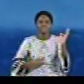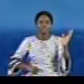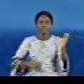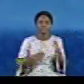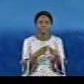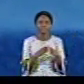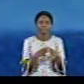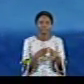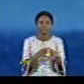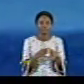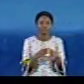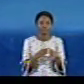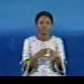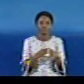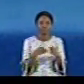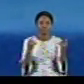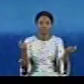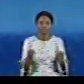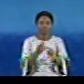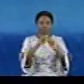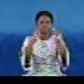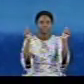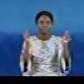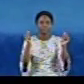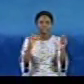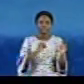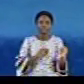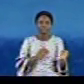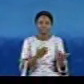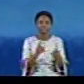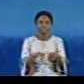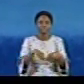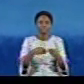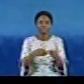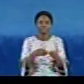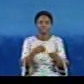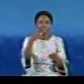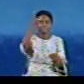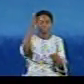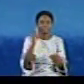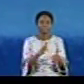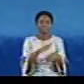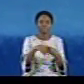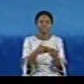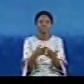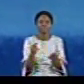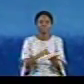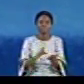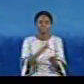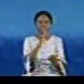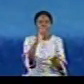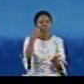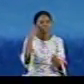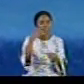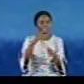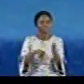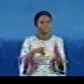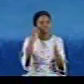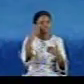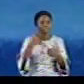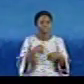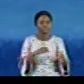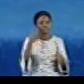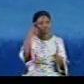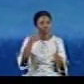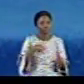hallelujah i want to give god all the glory for what he's done for me this night i